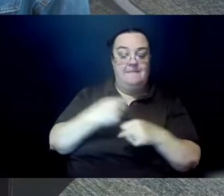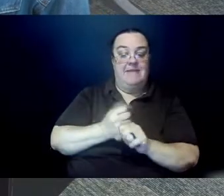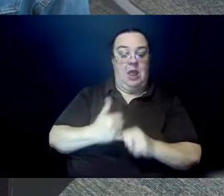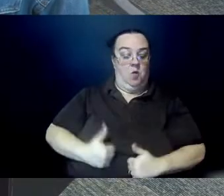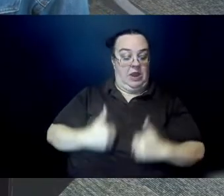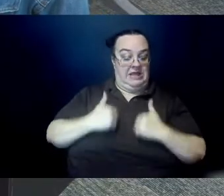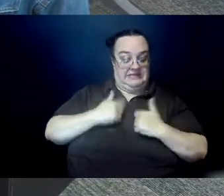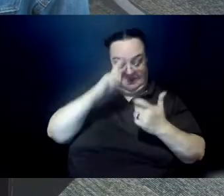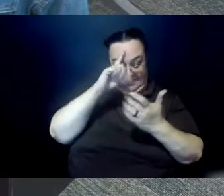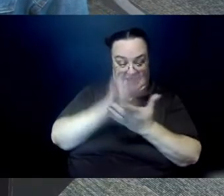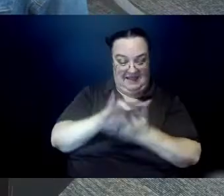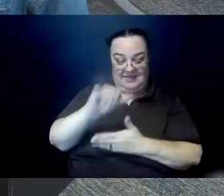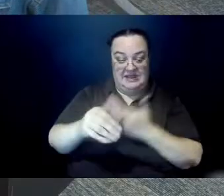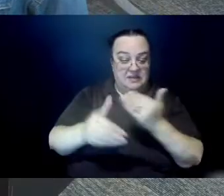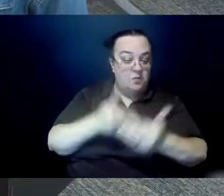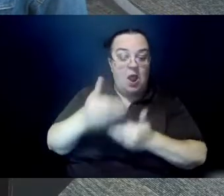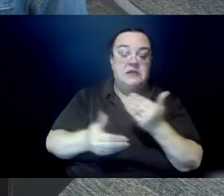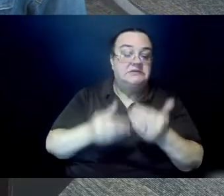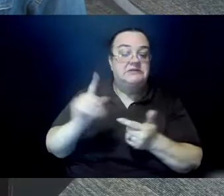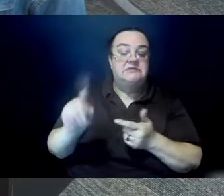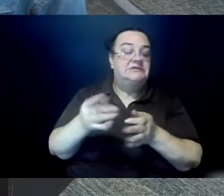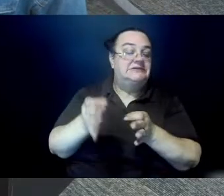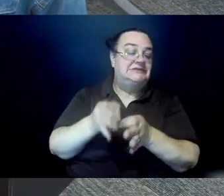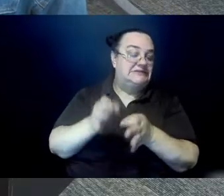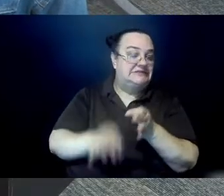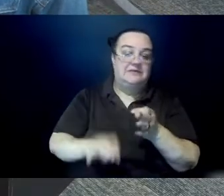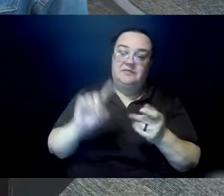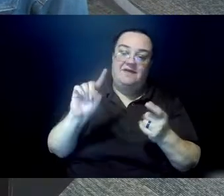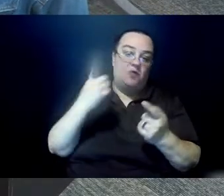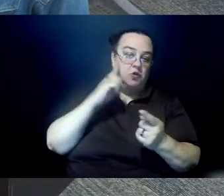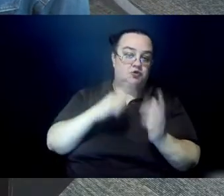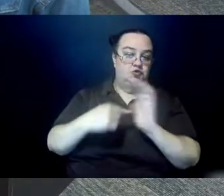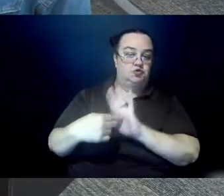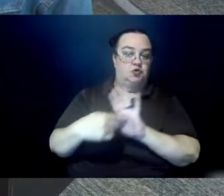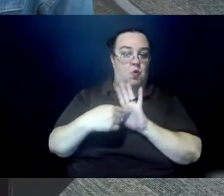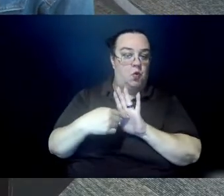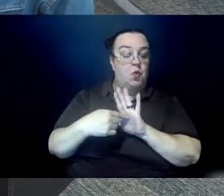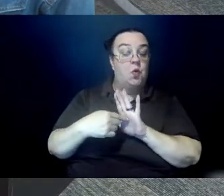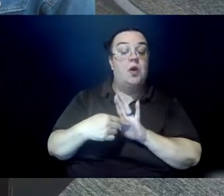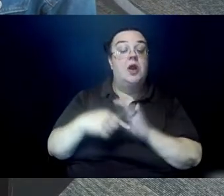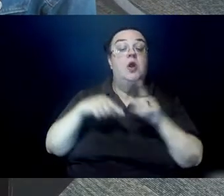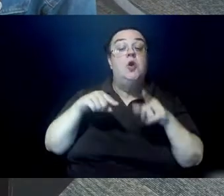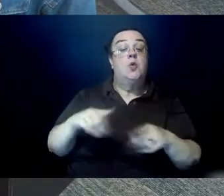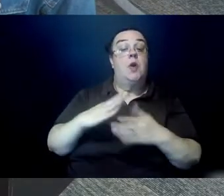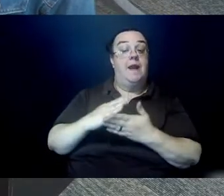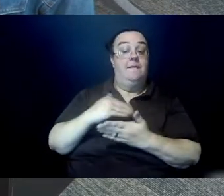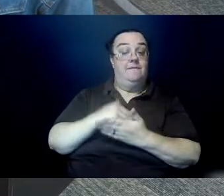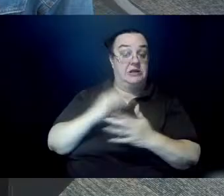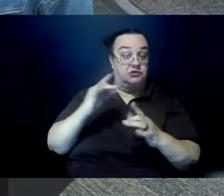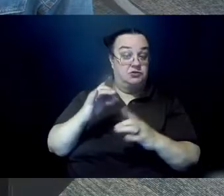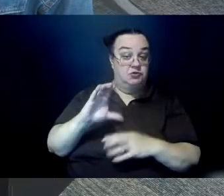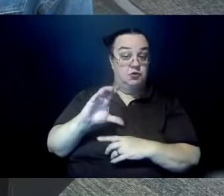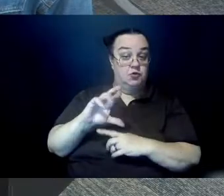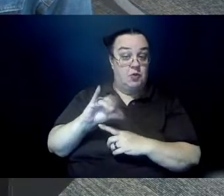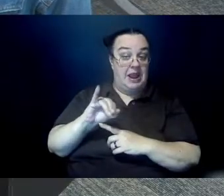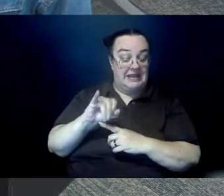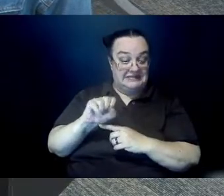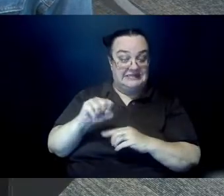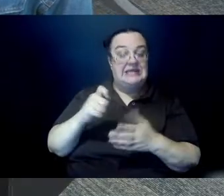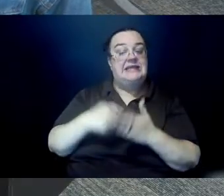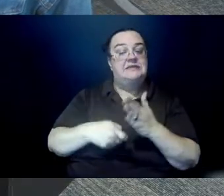this process is simply perfunctory. During a budget crisis, expenses have to be